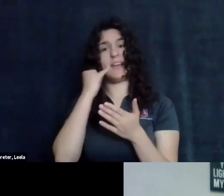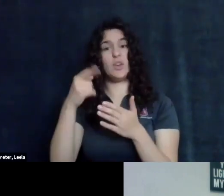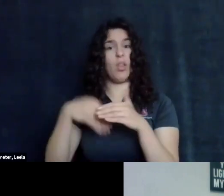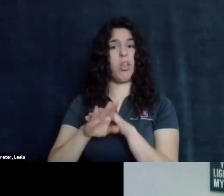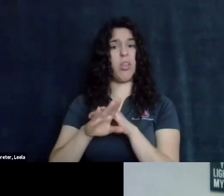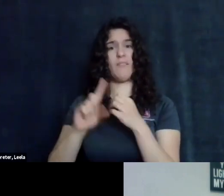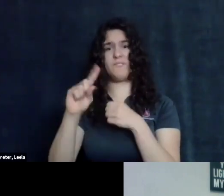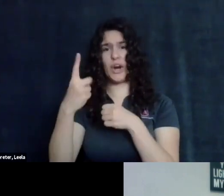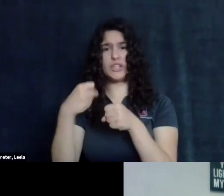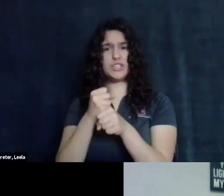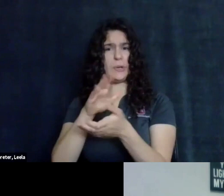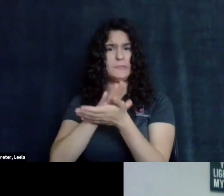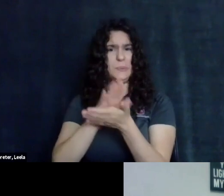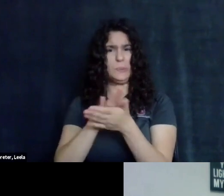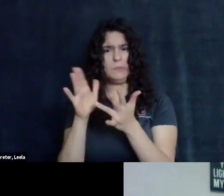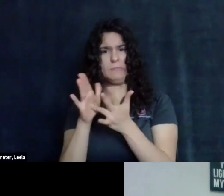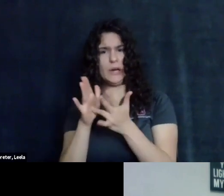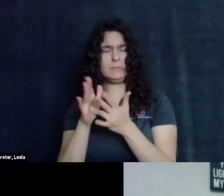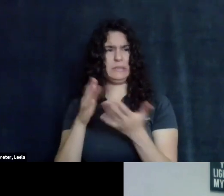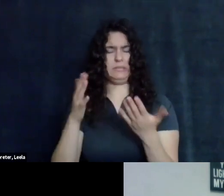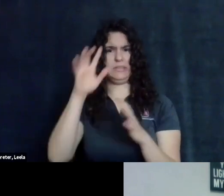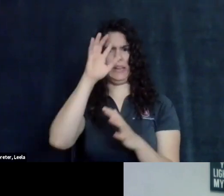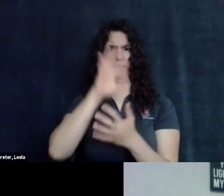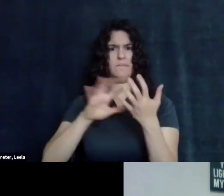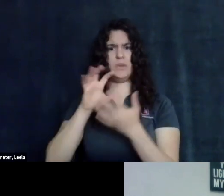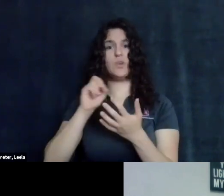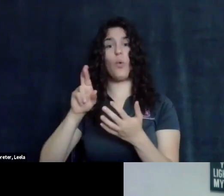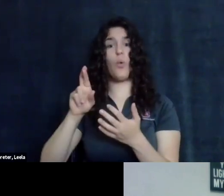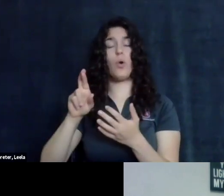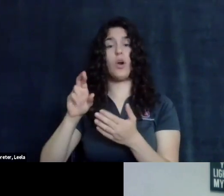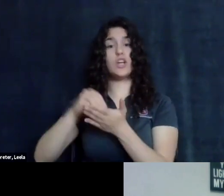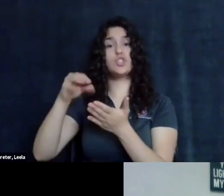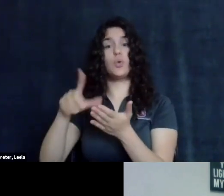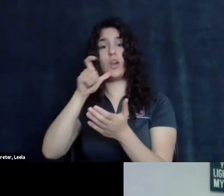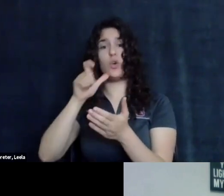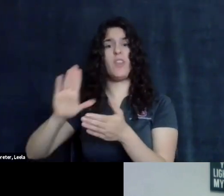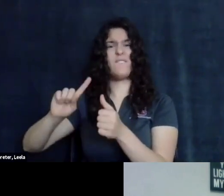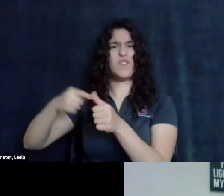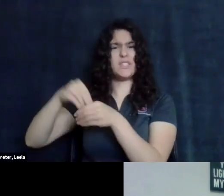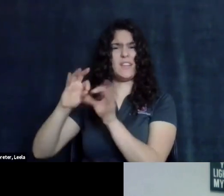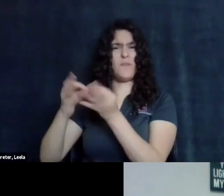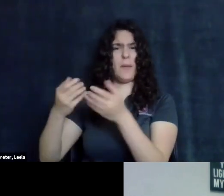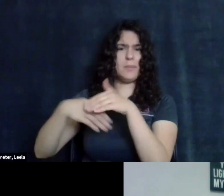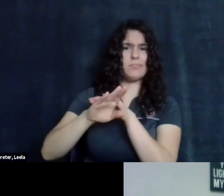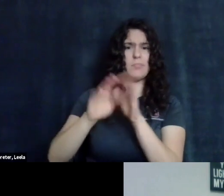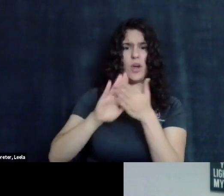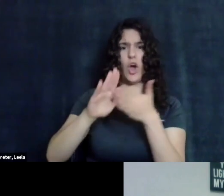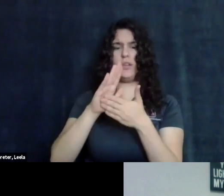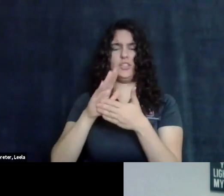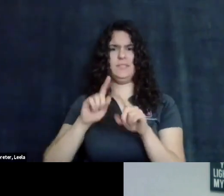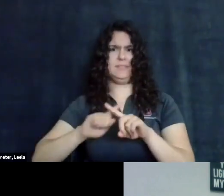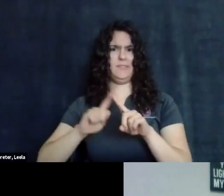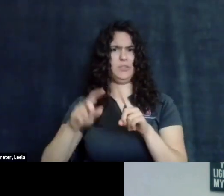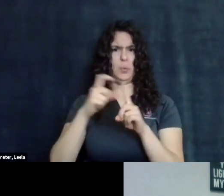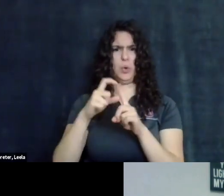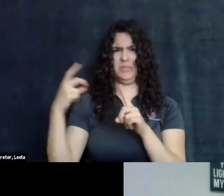so confusing, or even first generation college student, all of those things. It can be so confusing to hear so many different terms, you know, from